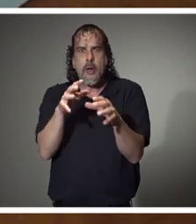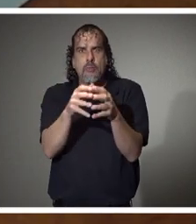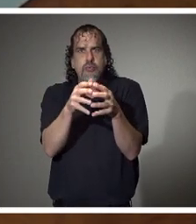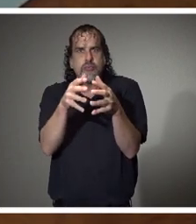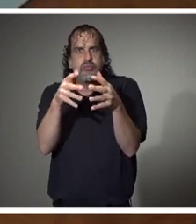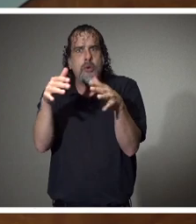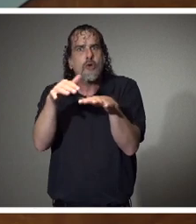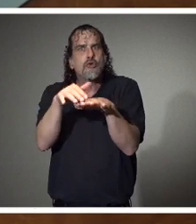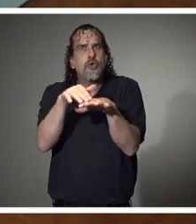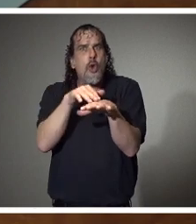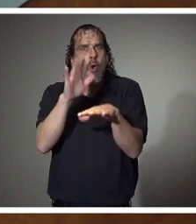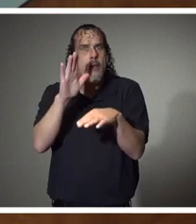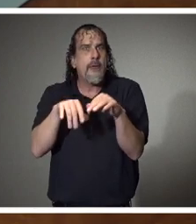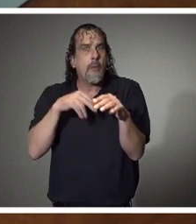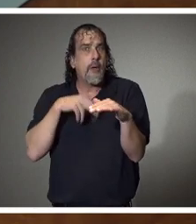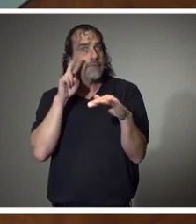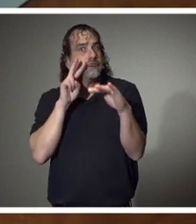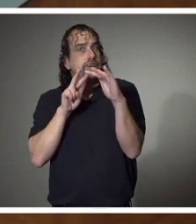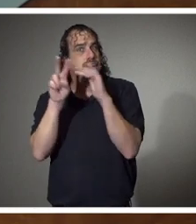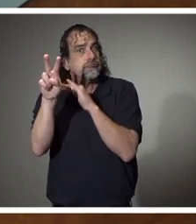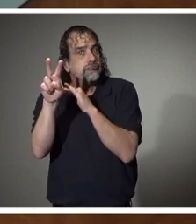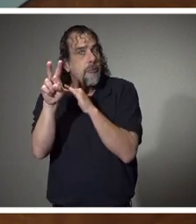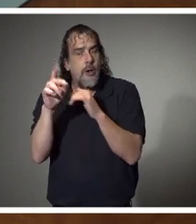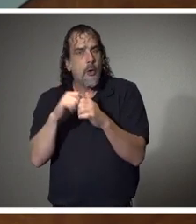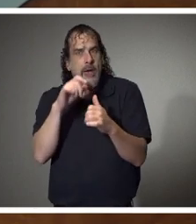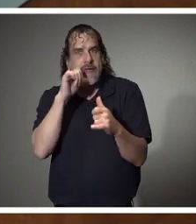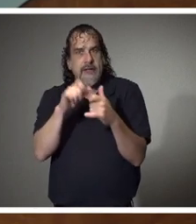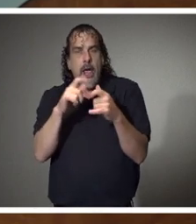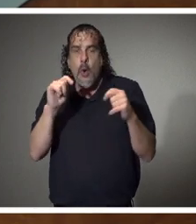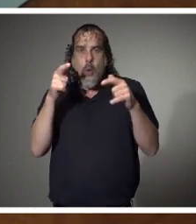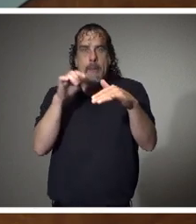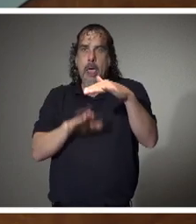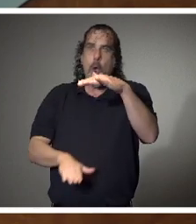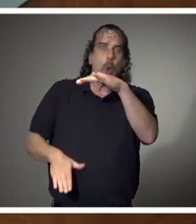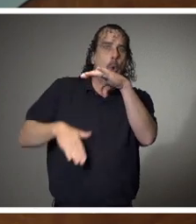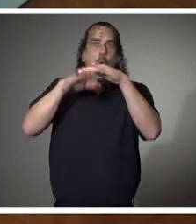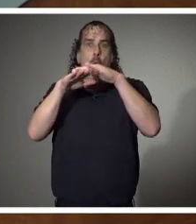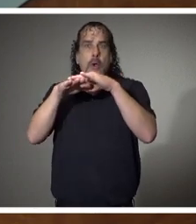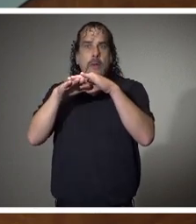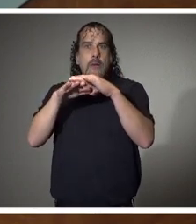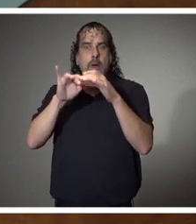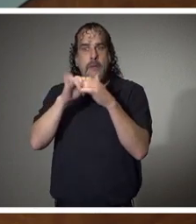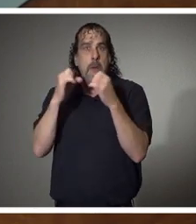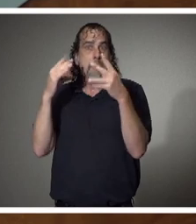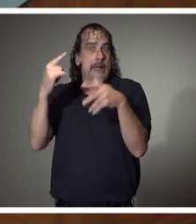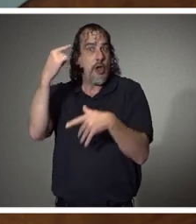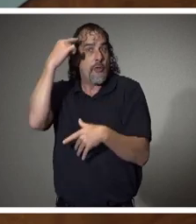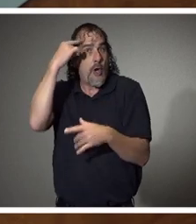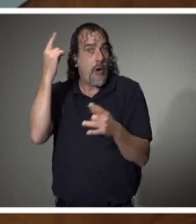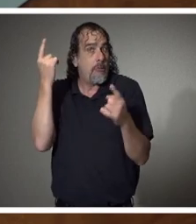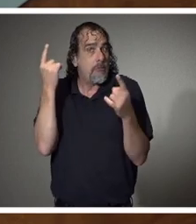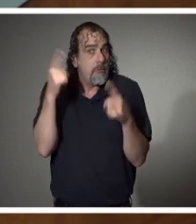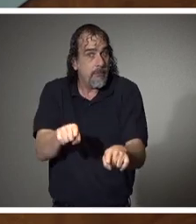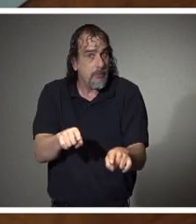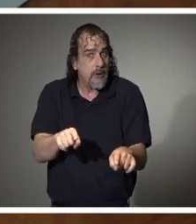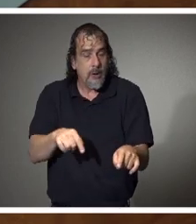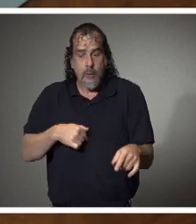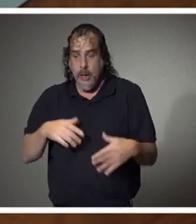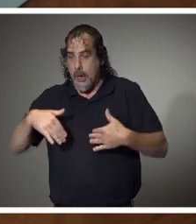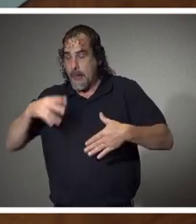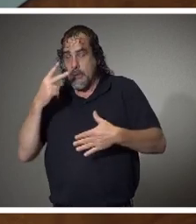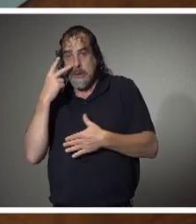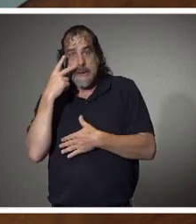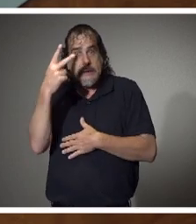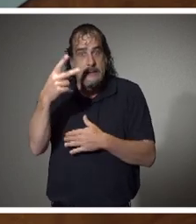we expected. We haven't seen the rapid spike predicted by many. We haven't seen the rapid